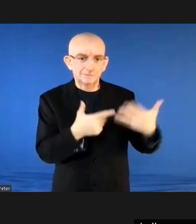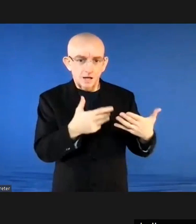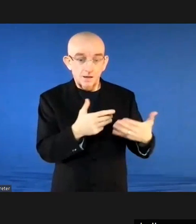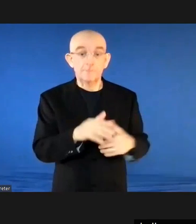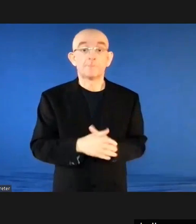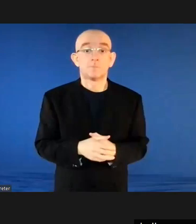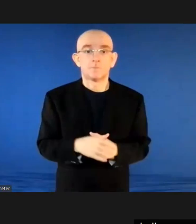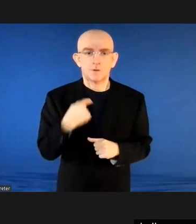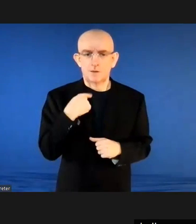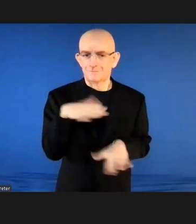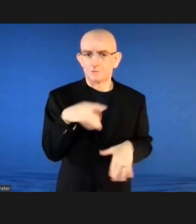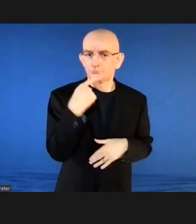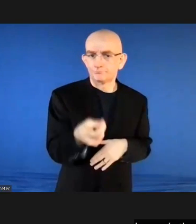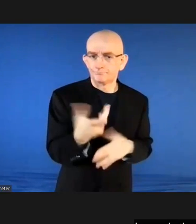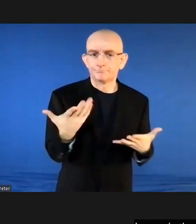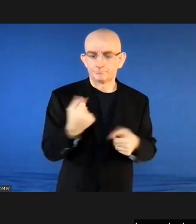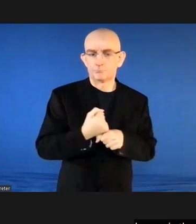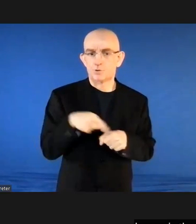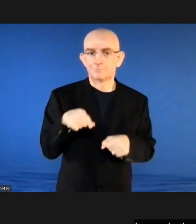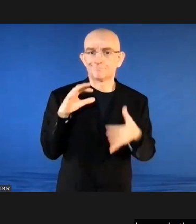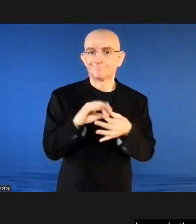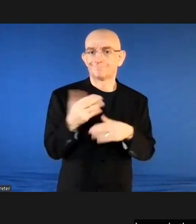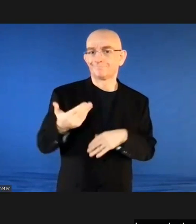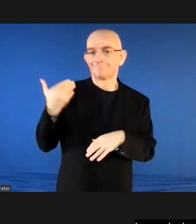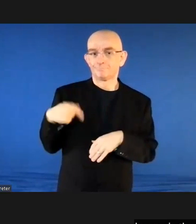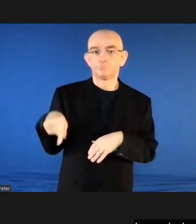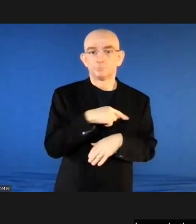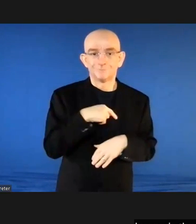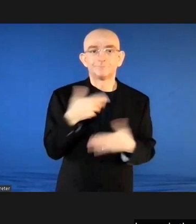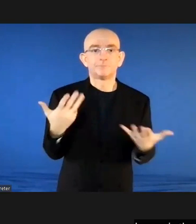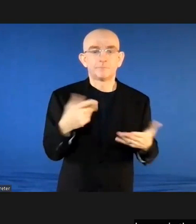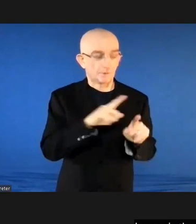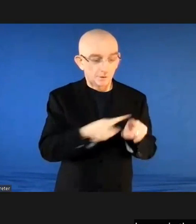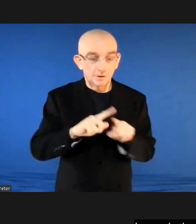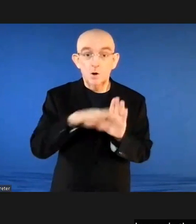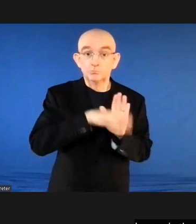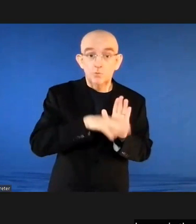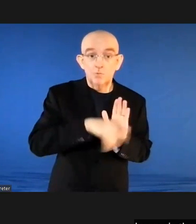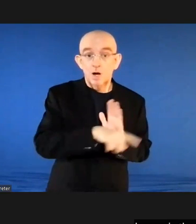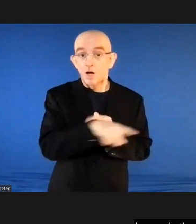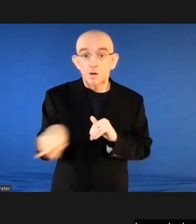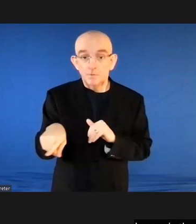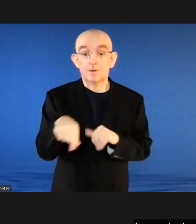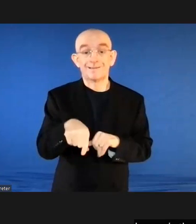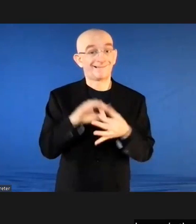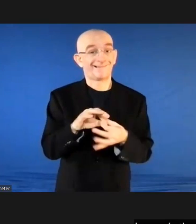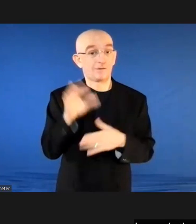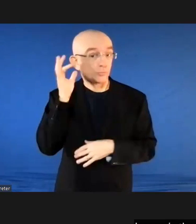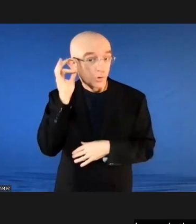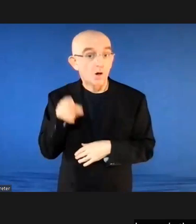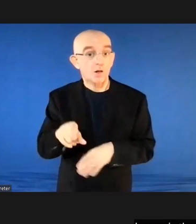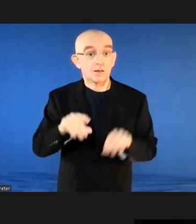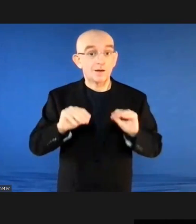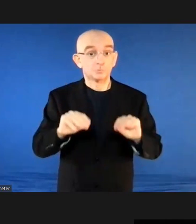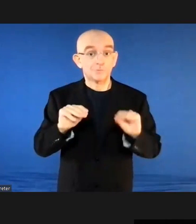programme under the Girls Education Challenge programme, which I also mentioned, has used the Washington Group questions